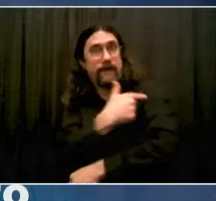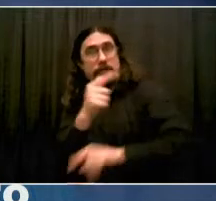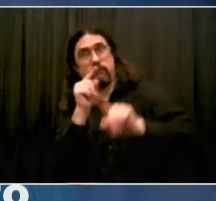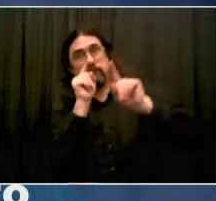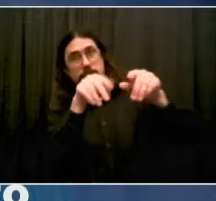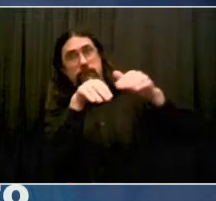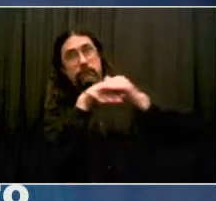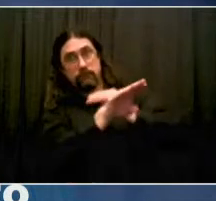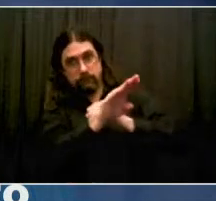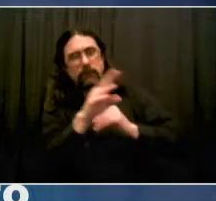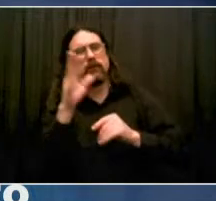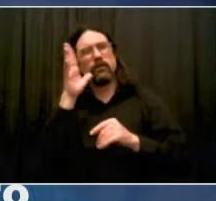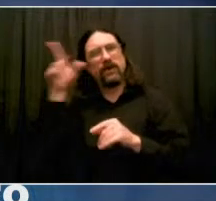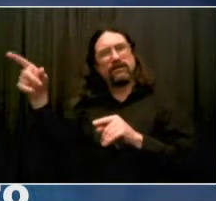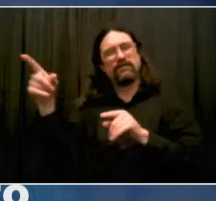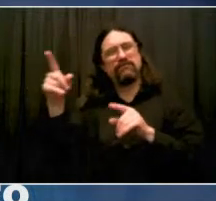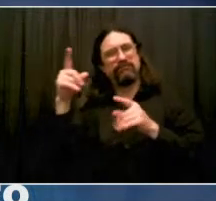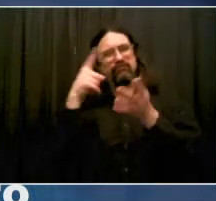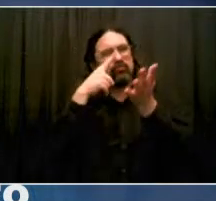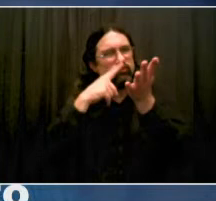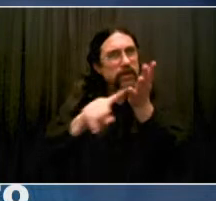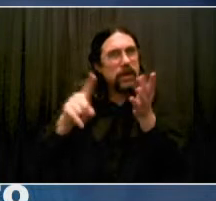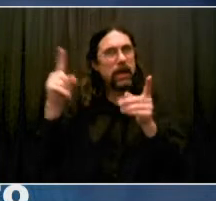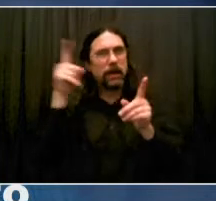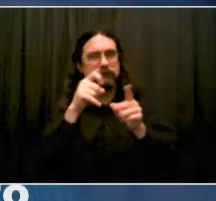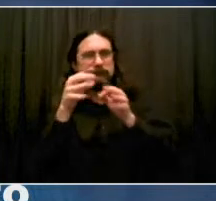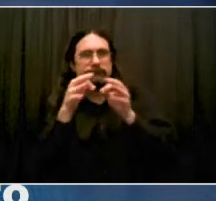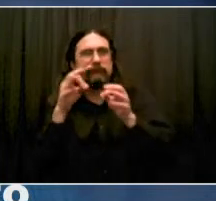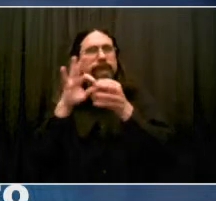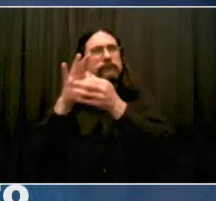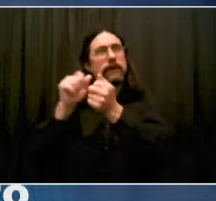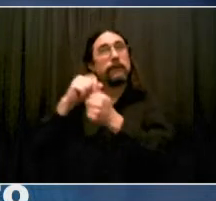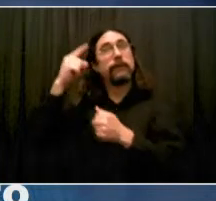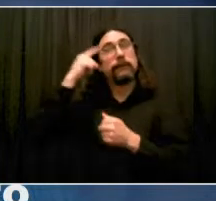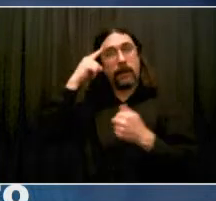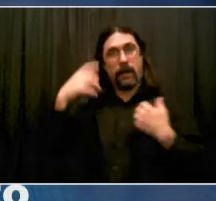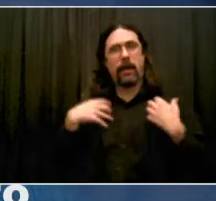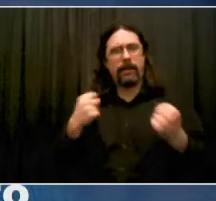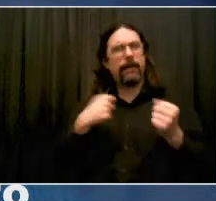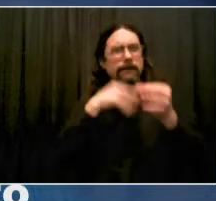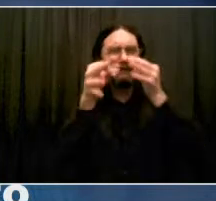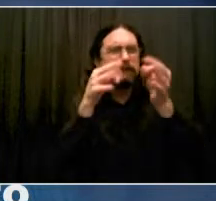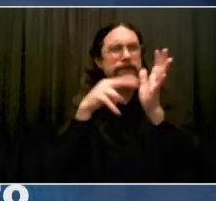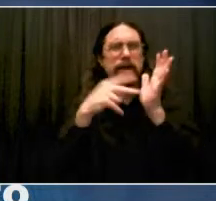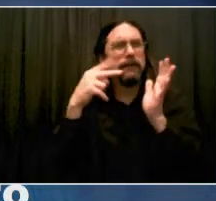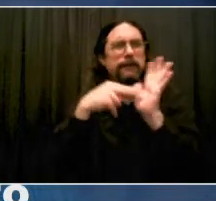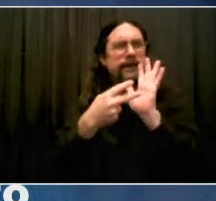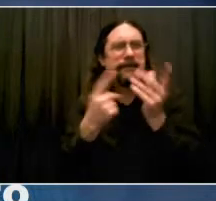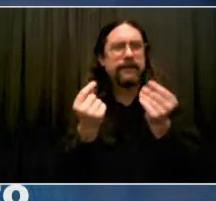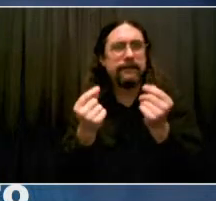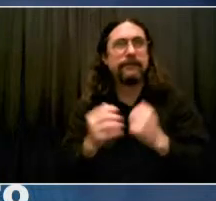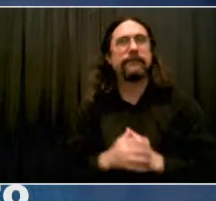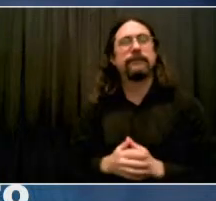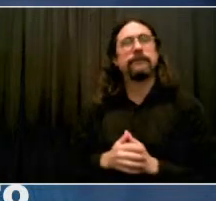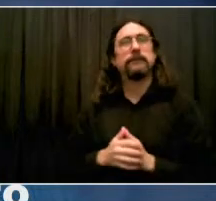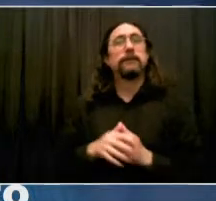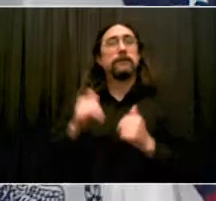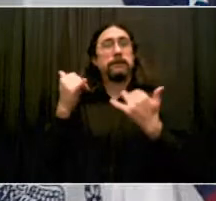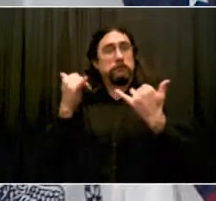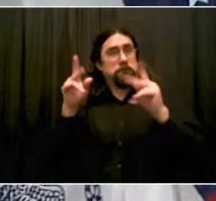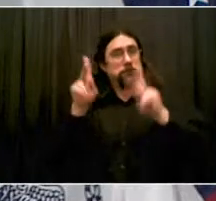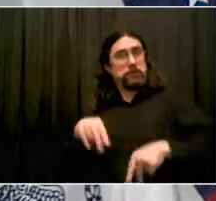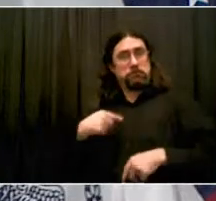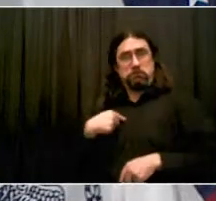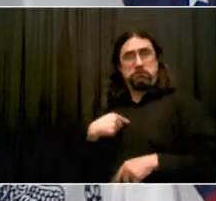be outreach workers there to check in with you to see if you have any mental health concerns you want to talk about, if you need any mental health support, if you want to get